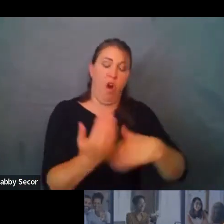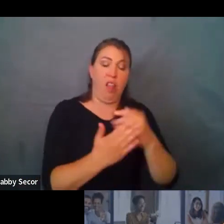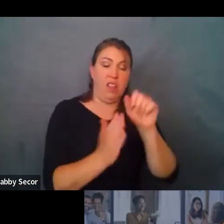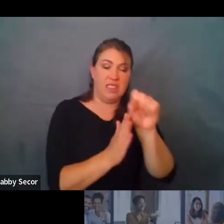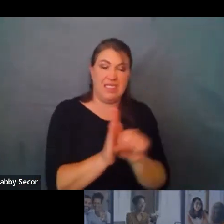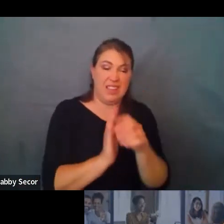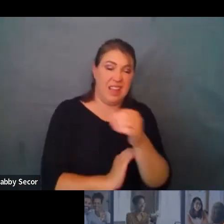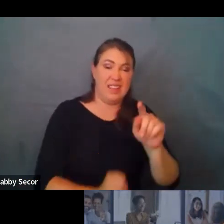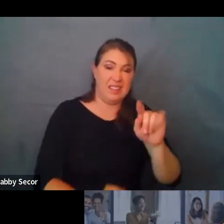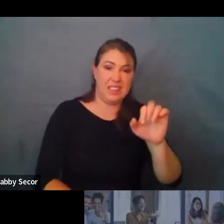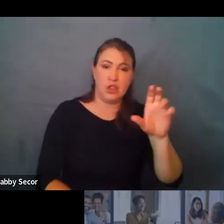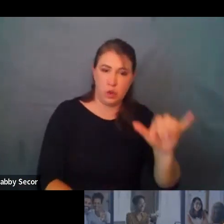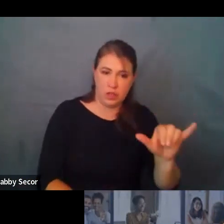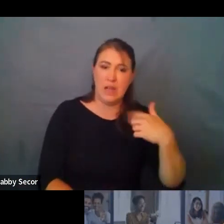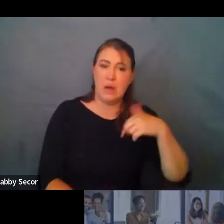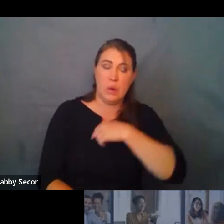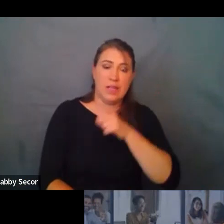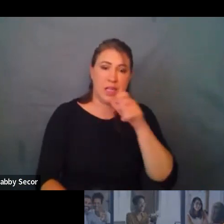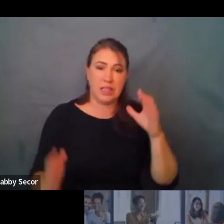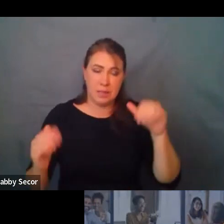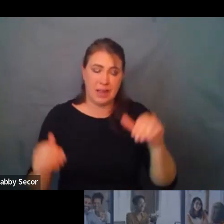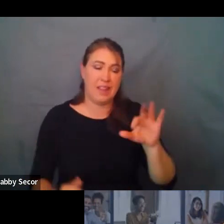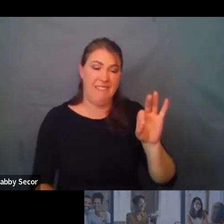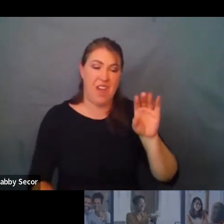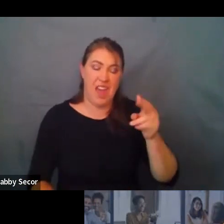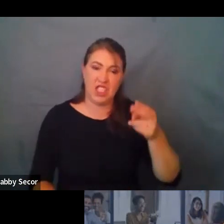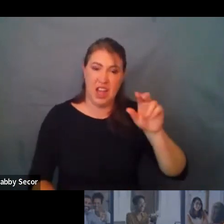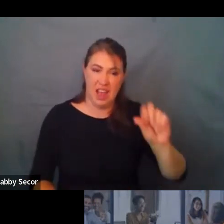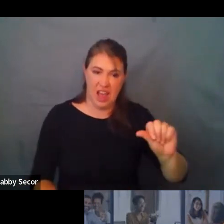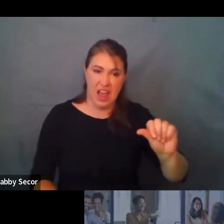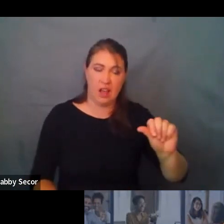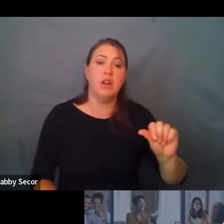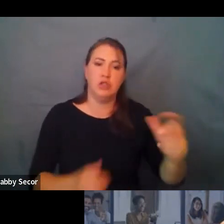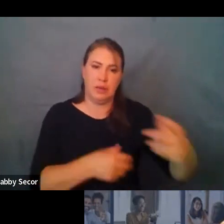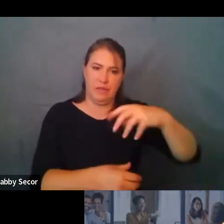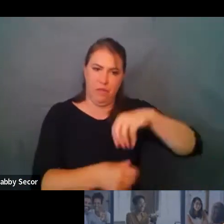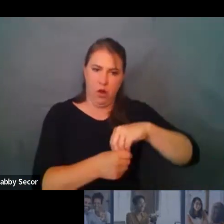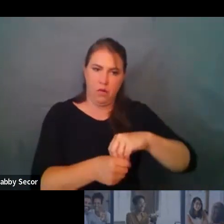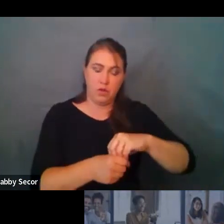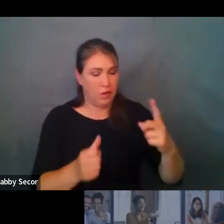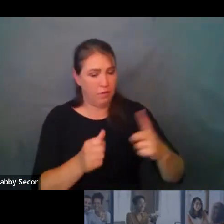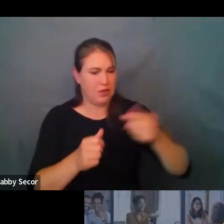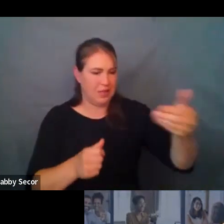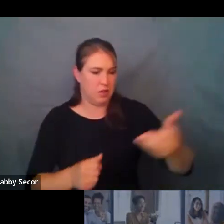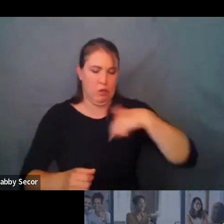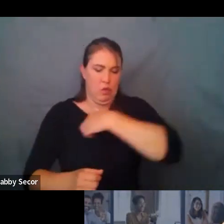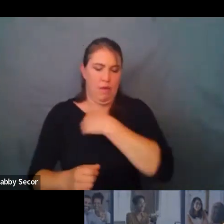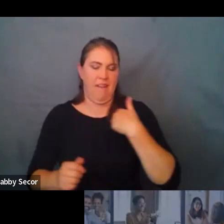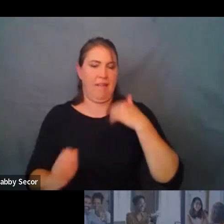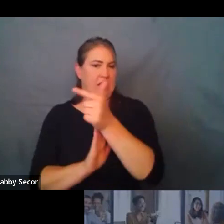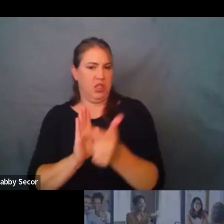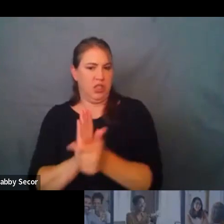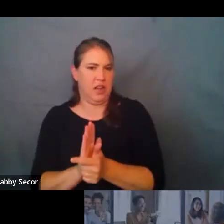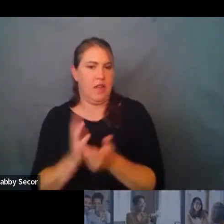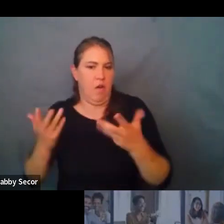we expected that HFAs would be taking a large role in that program. So since it was first introduced, we have, as legislation before it even passed, we've